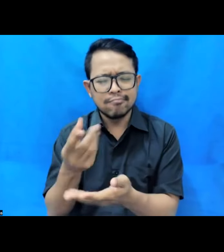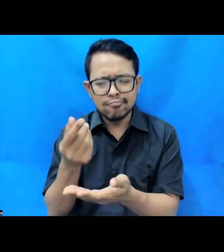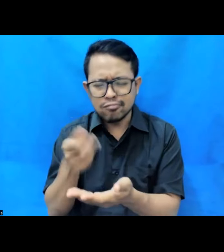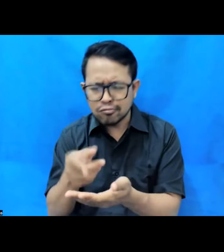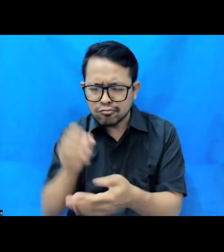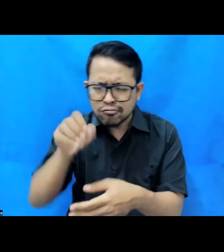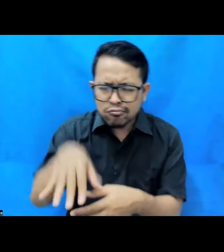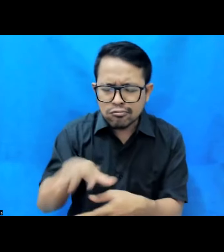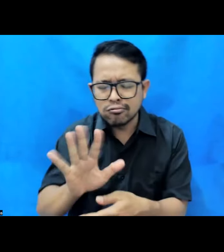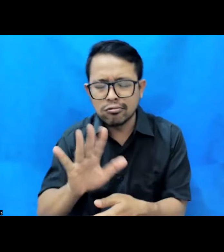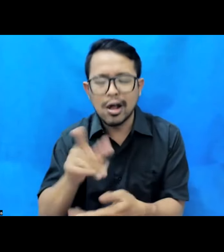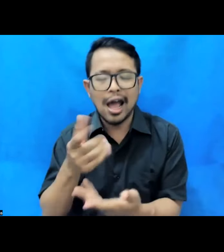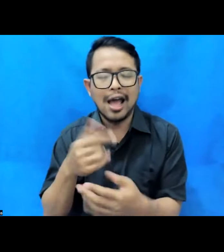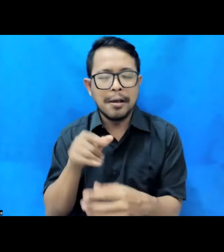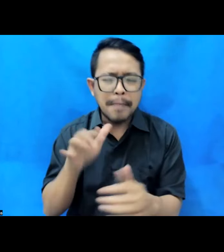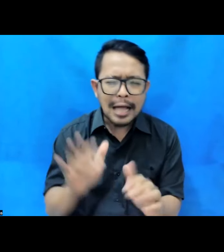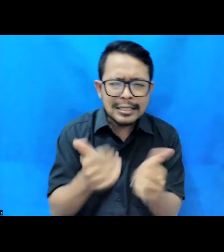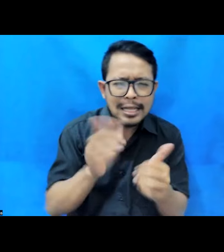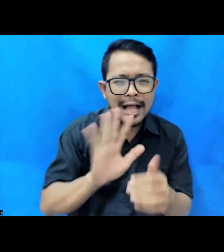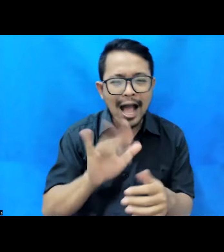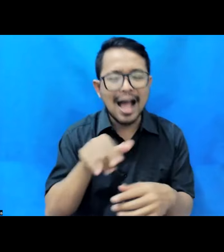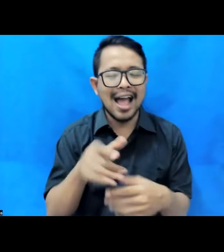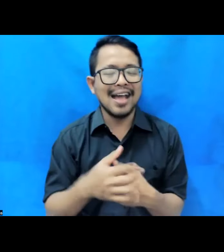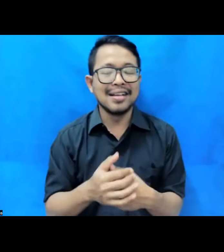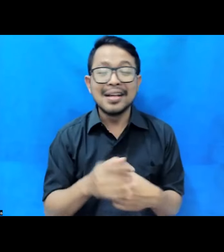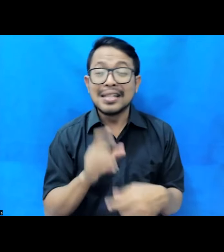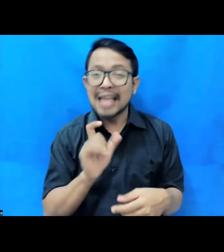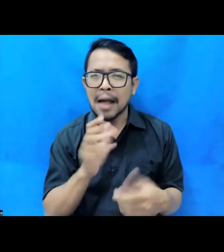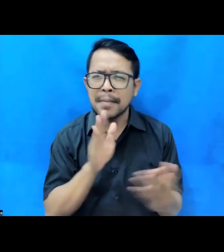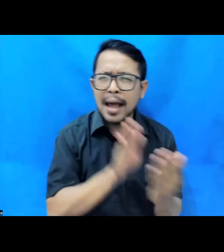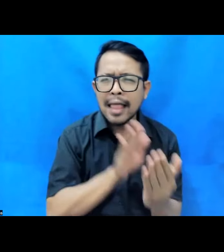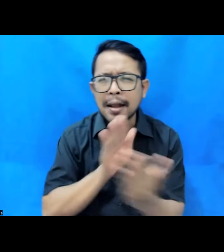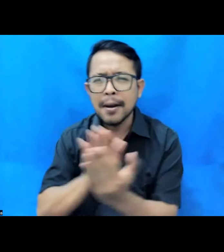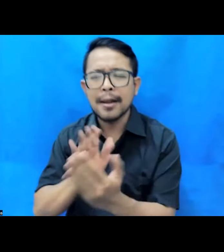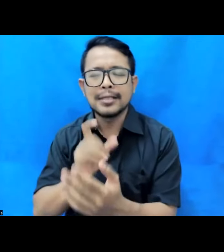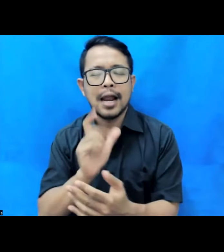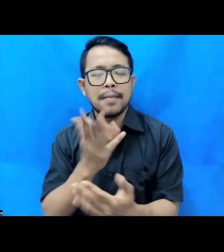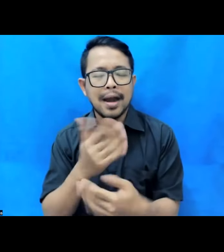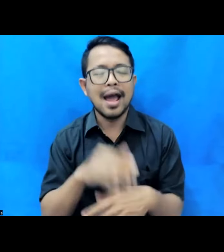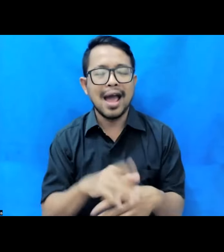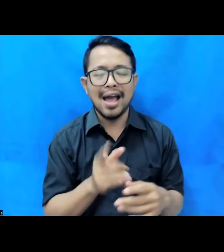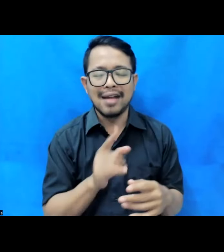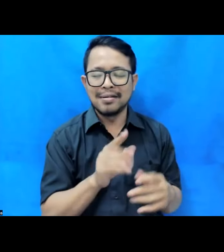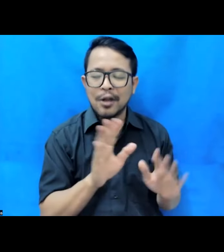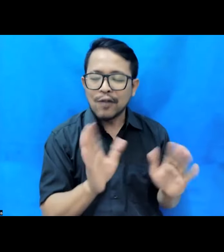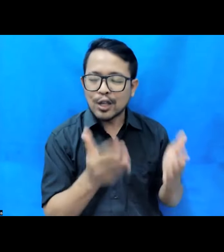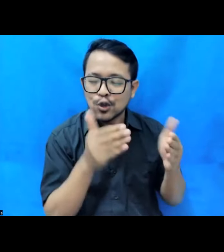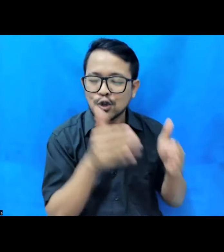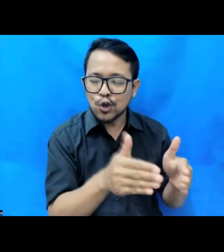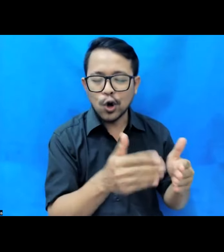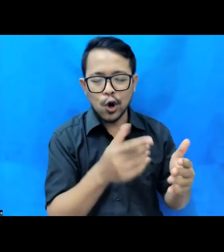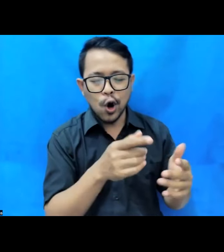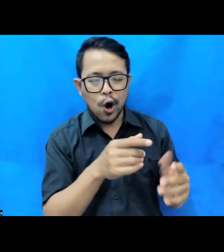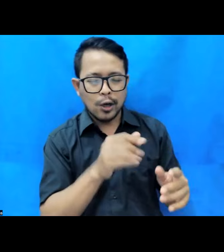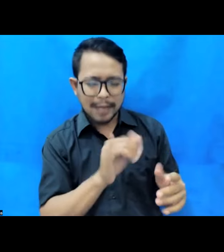approach, considering infrastructure, AT users, professional healthcare support,